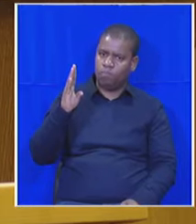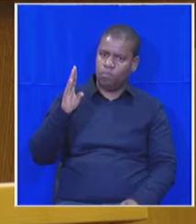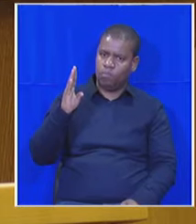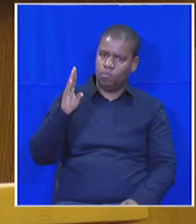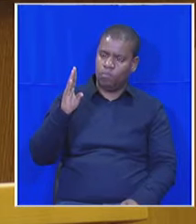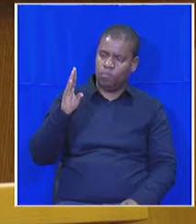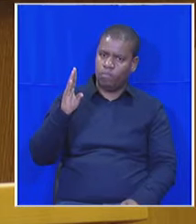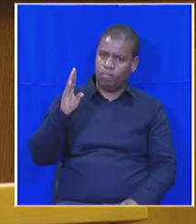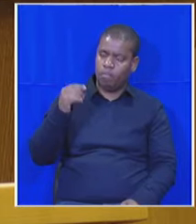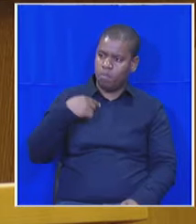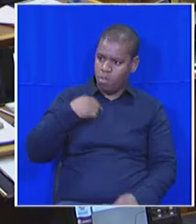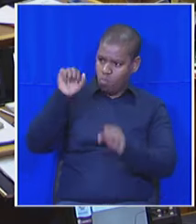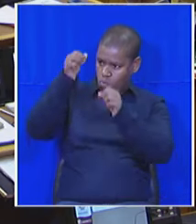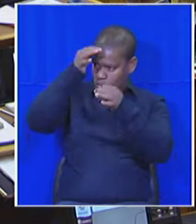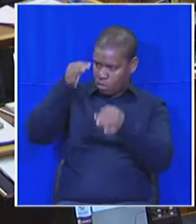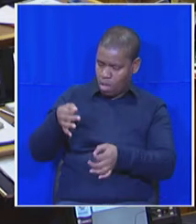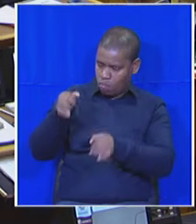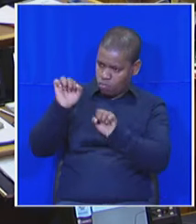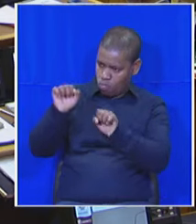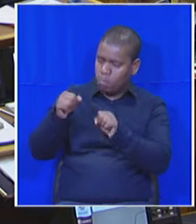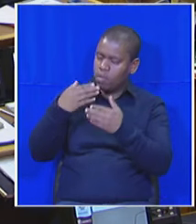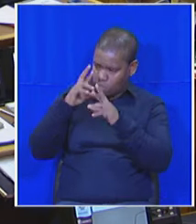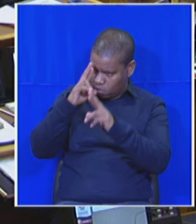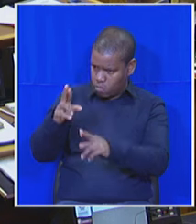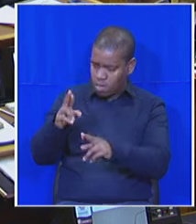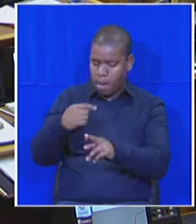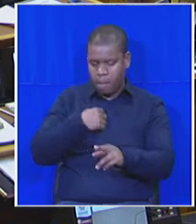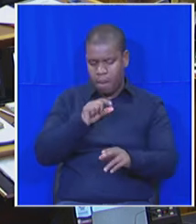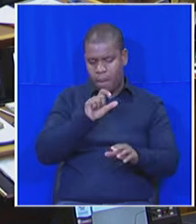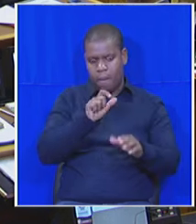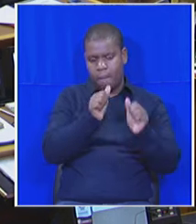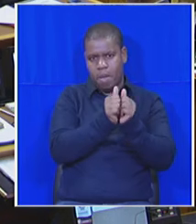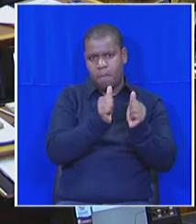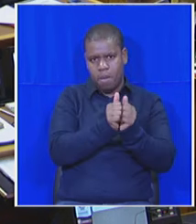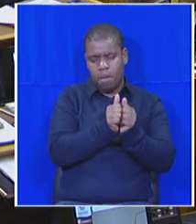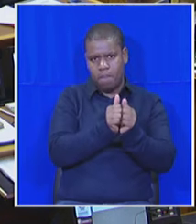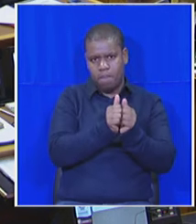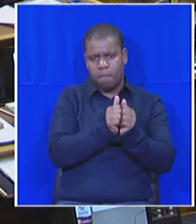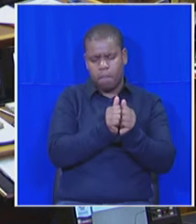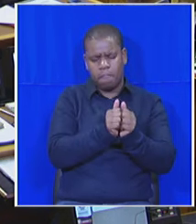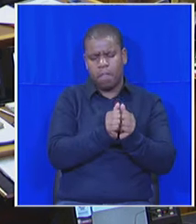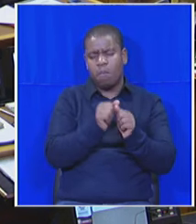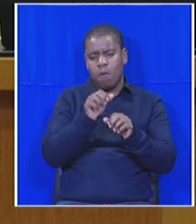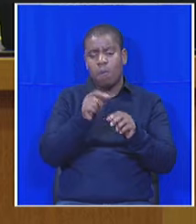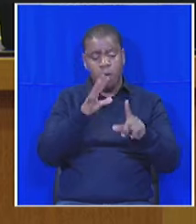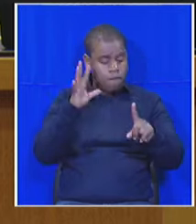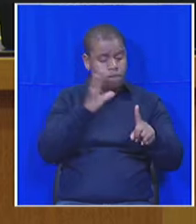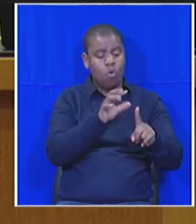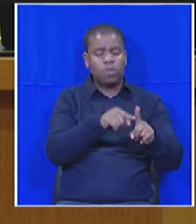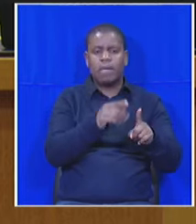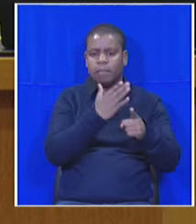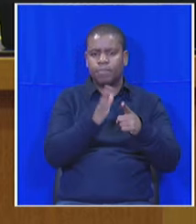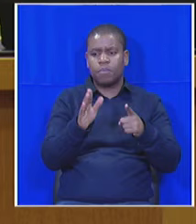ruling, but I do want to point out that when it's a member of the opposition like the Honourable Redling-Hayes, he's forced to withdraw. Why are